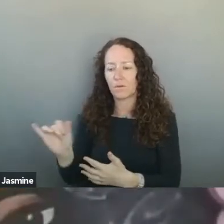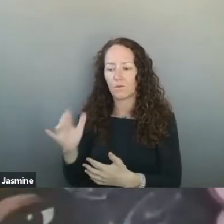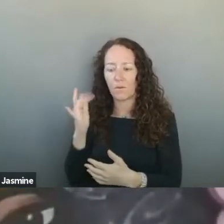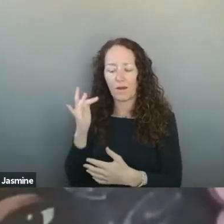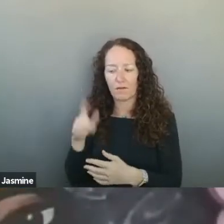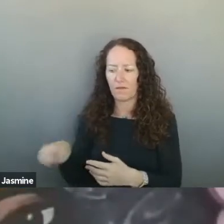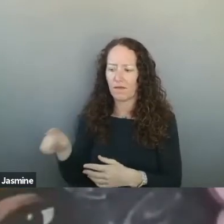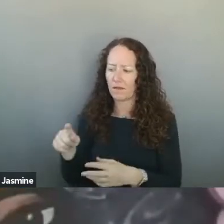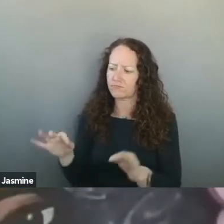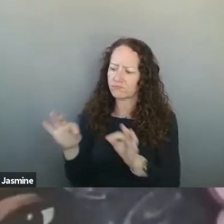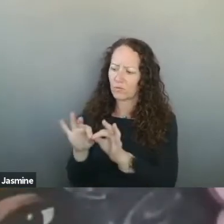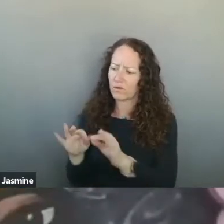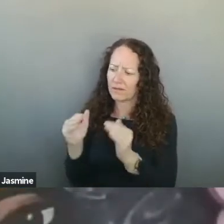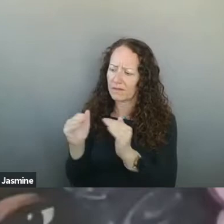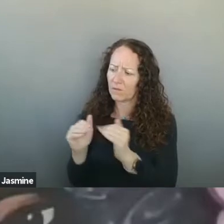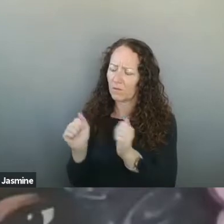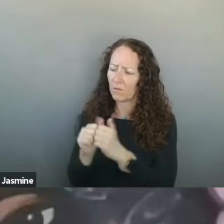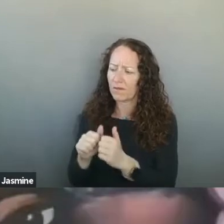goodwill.